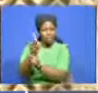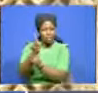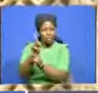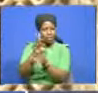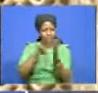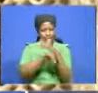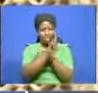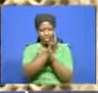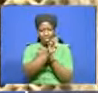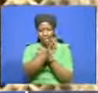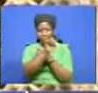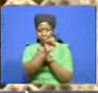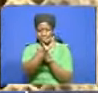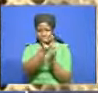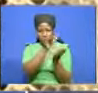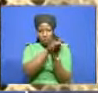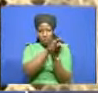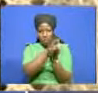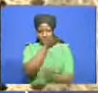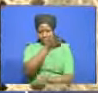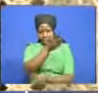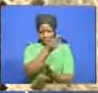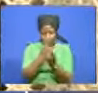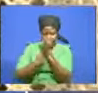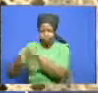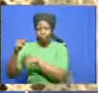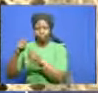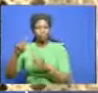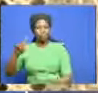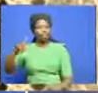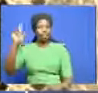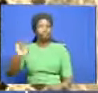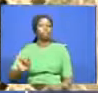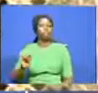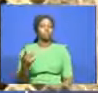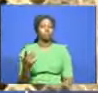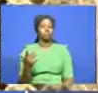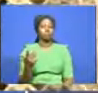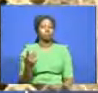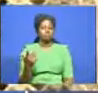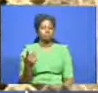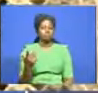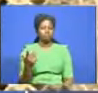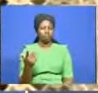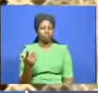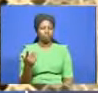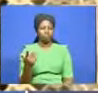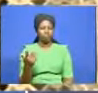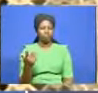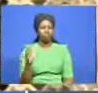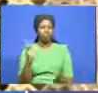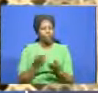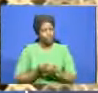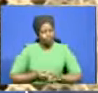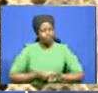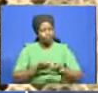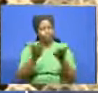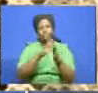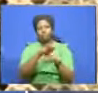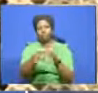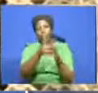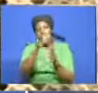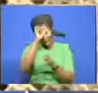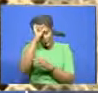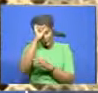that are at Kemsa stores sold at a cheaper price, cheaper cost to all the government